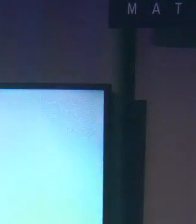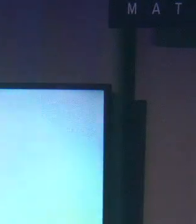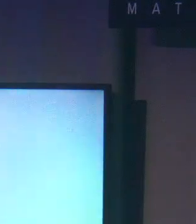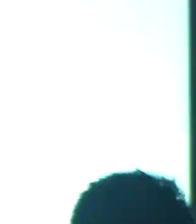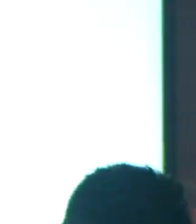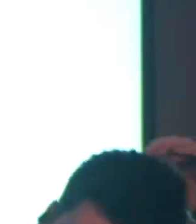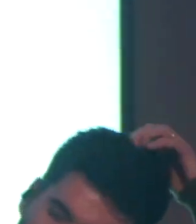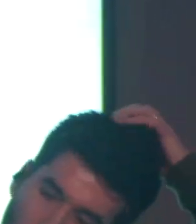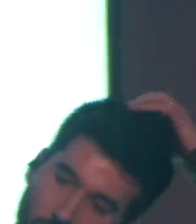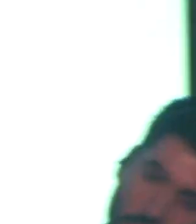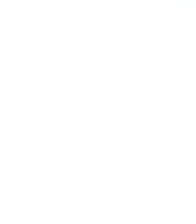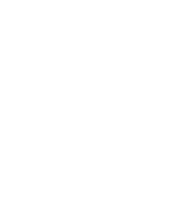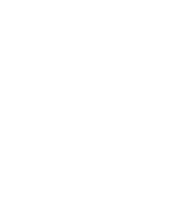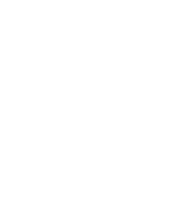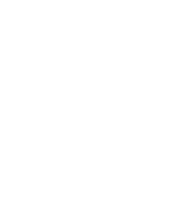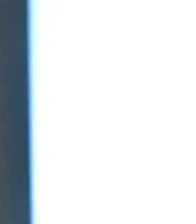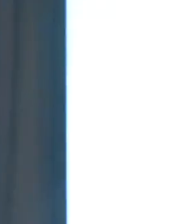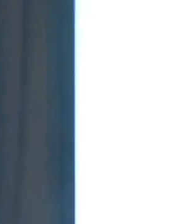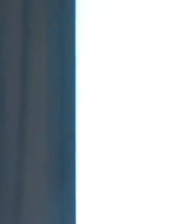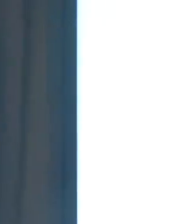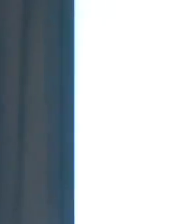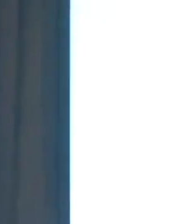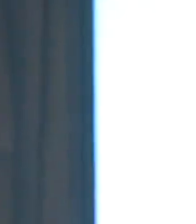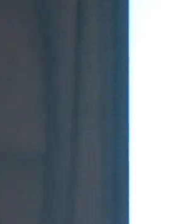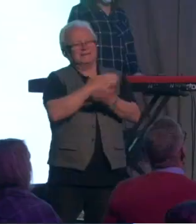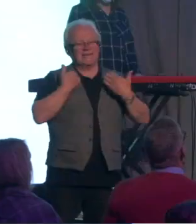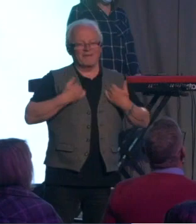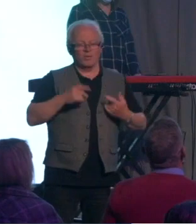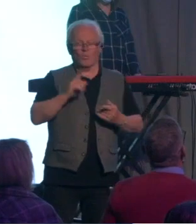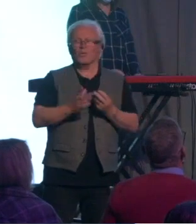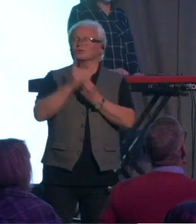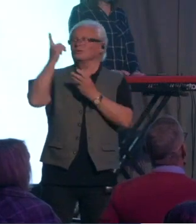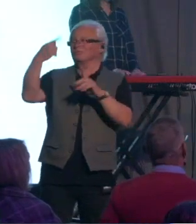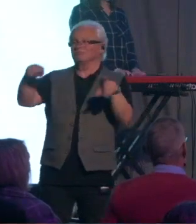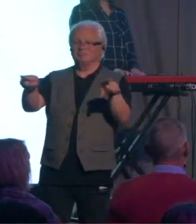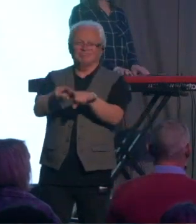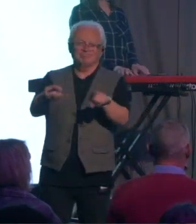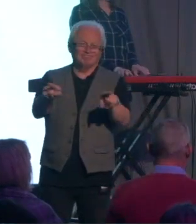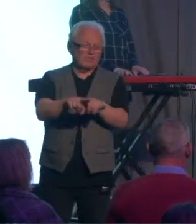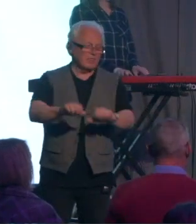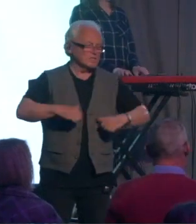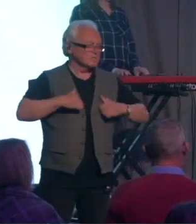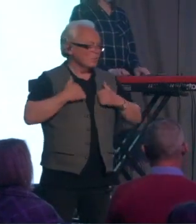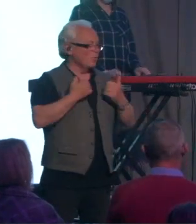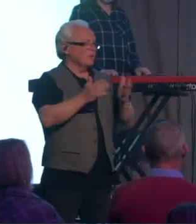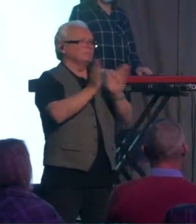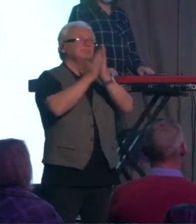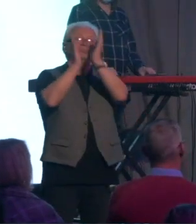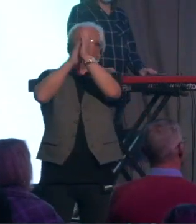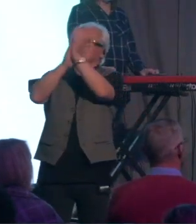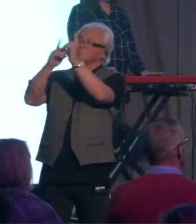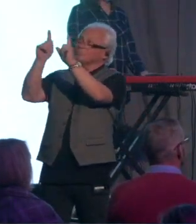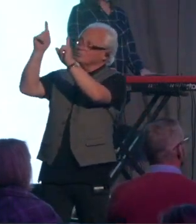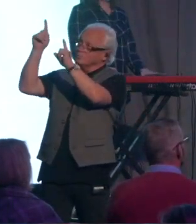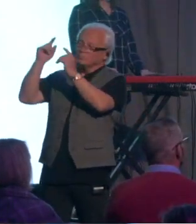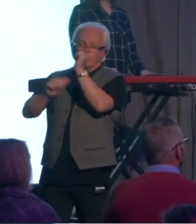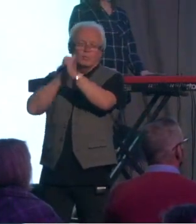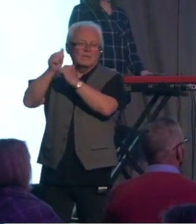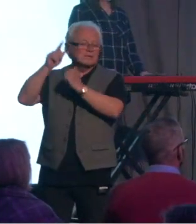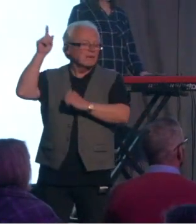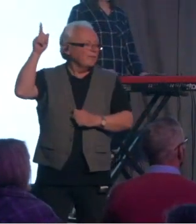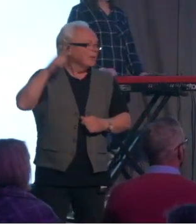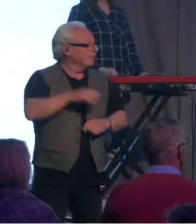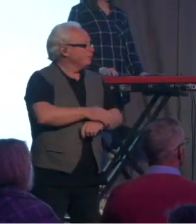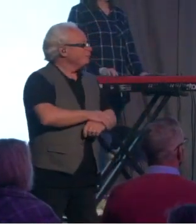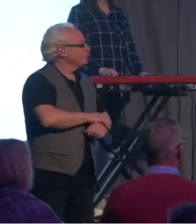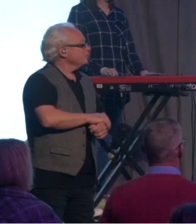way through. What a Savior, what a God we have this morning. Come on, can we give the Lord a praise again, just that we could